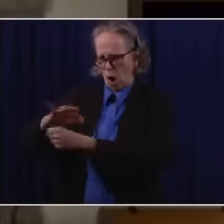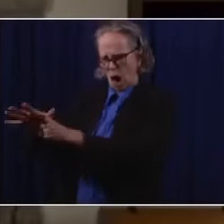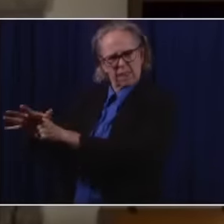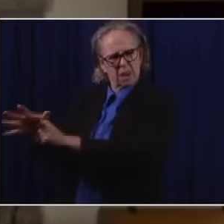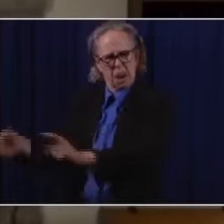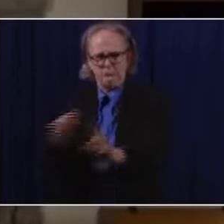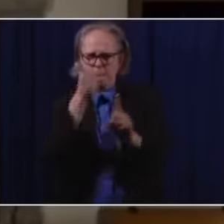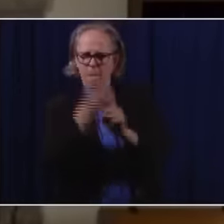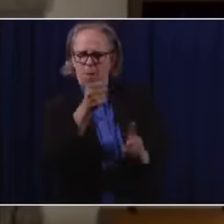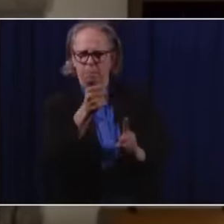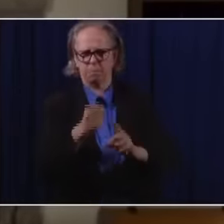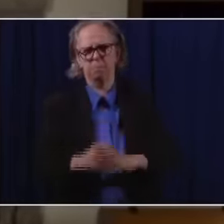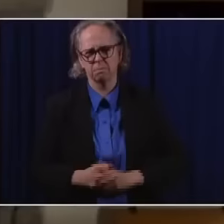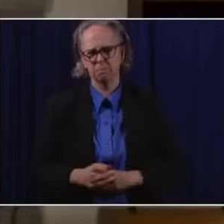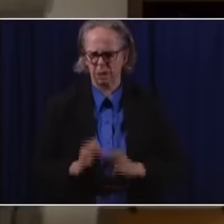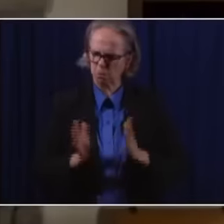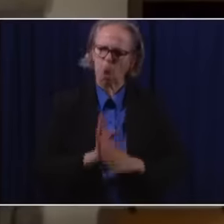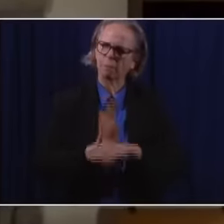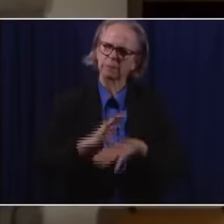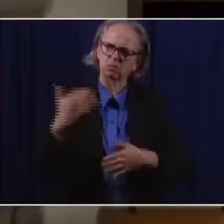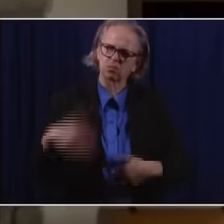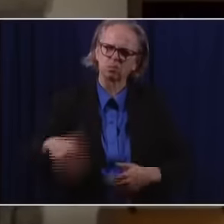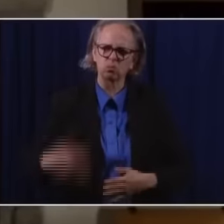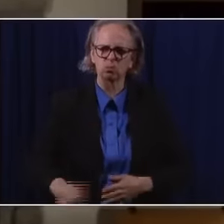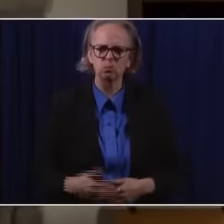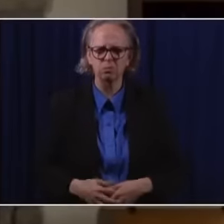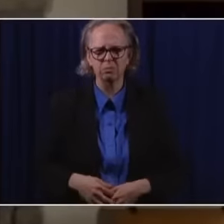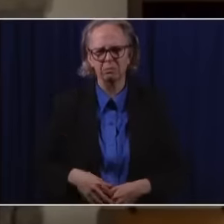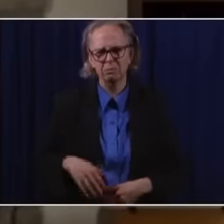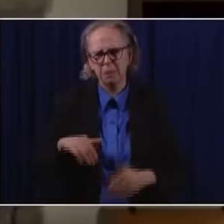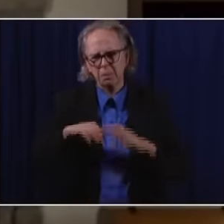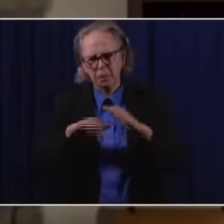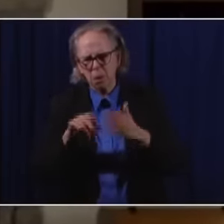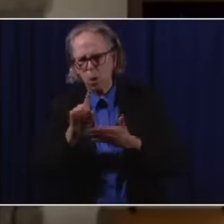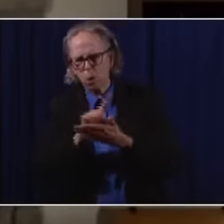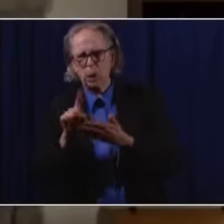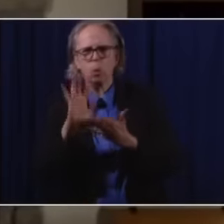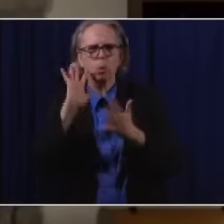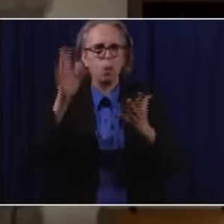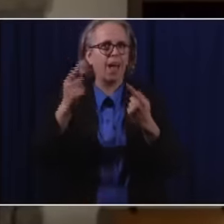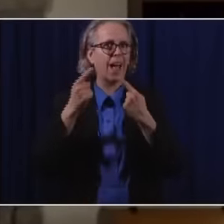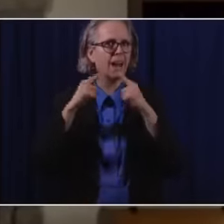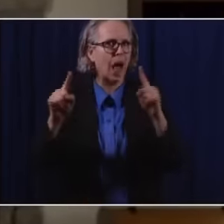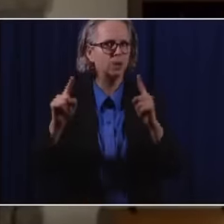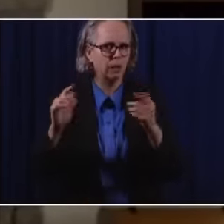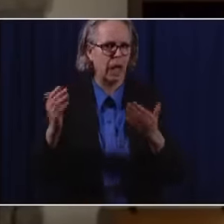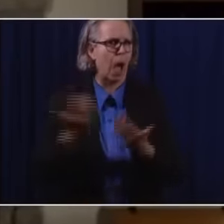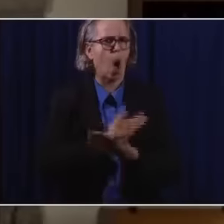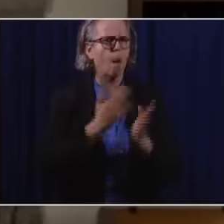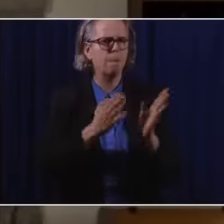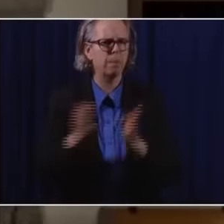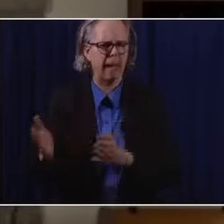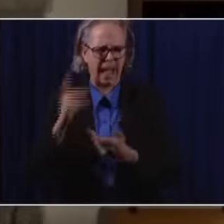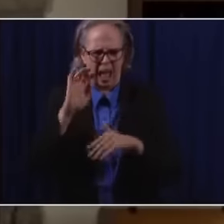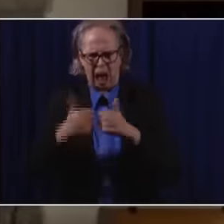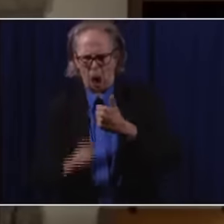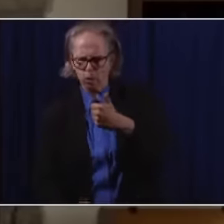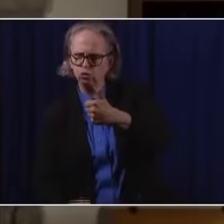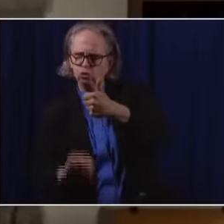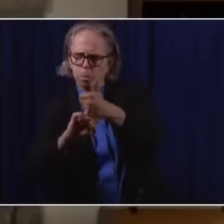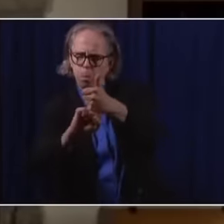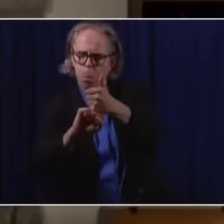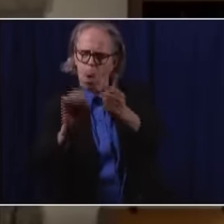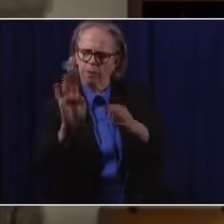steps to try to help these businesses. I want to announce today that the checks that